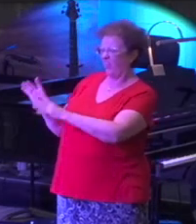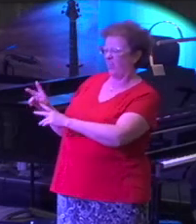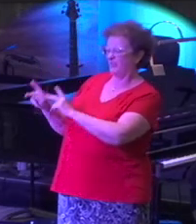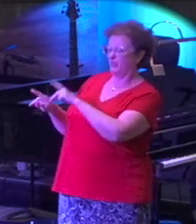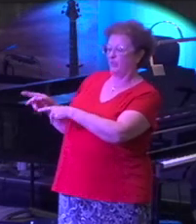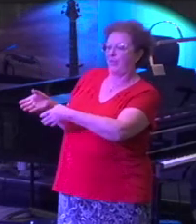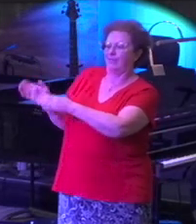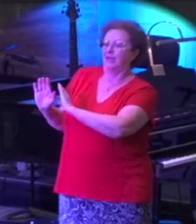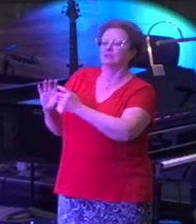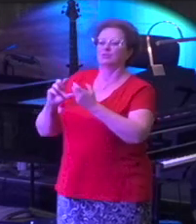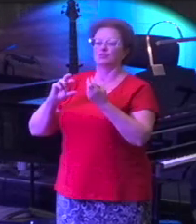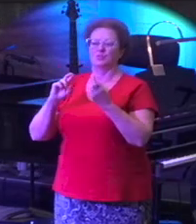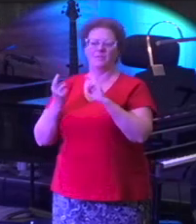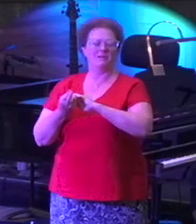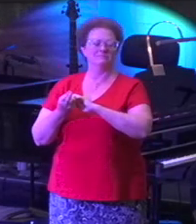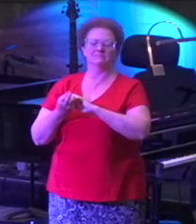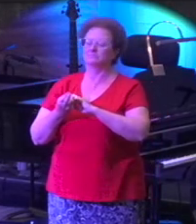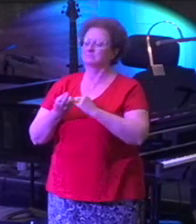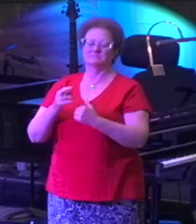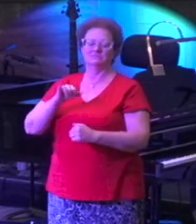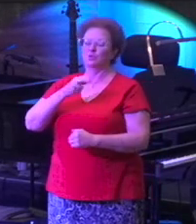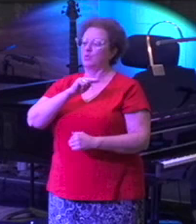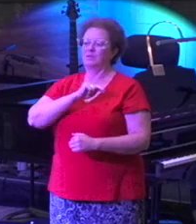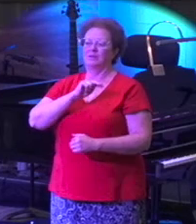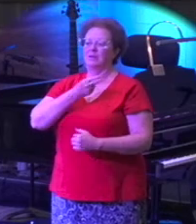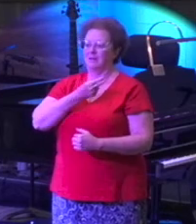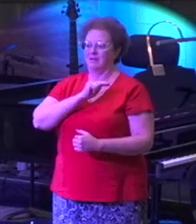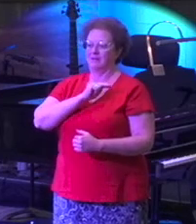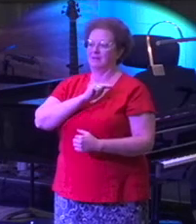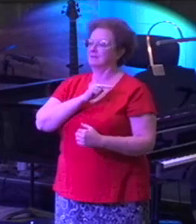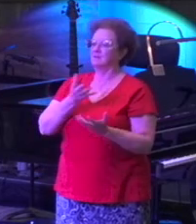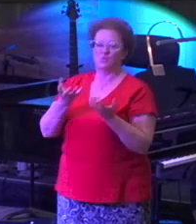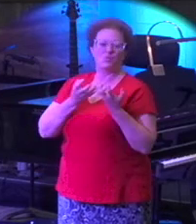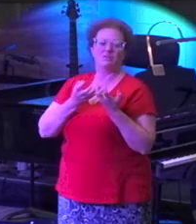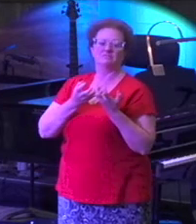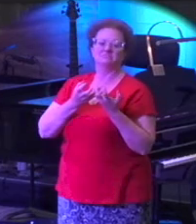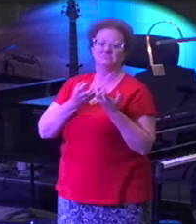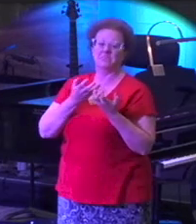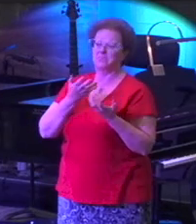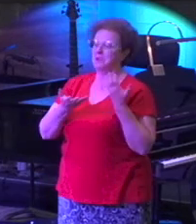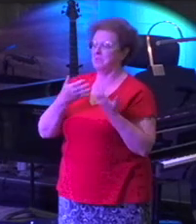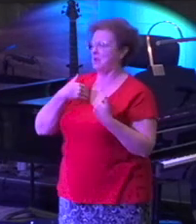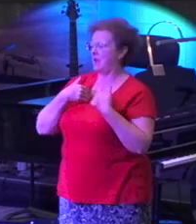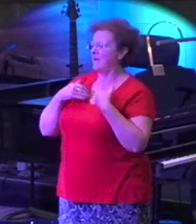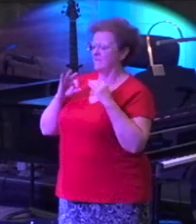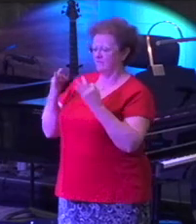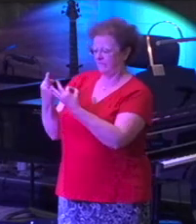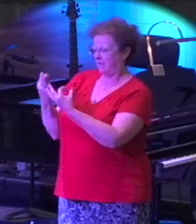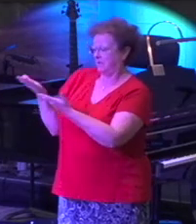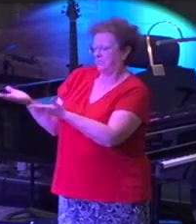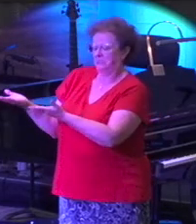repent was not what Jonah signed up for. Jonah likely had relatives in those towns. Did you know that? He likely